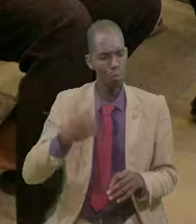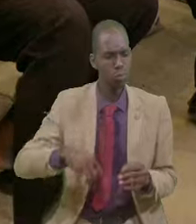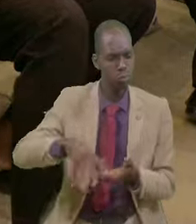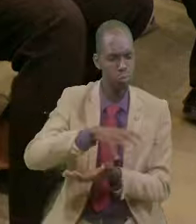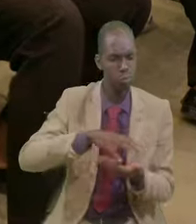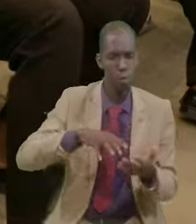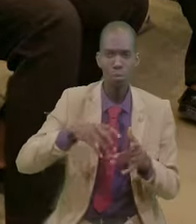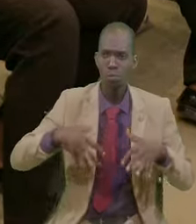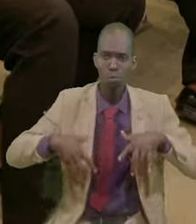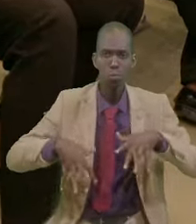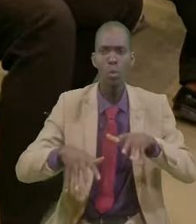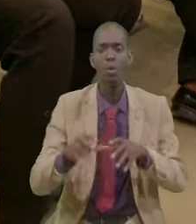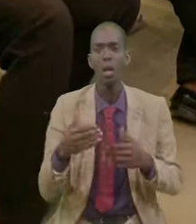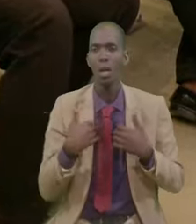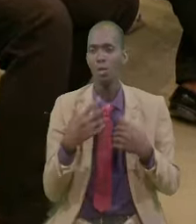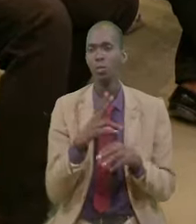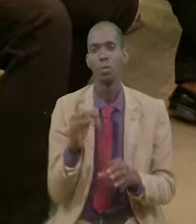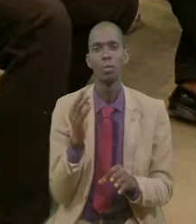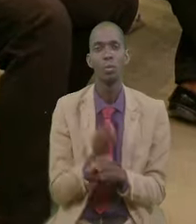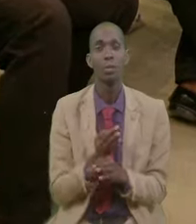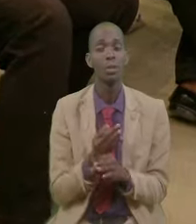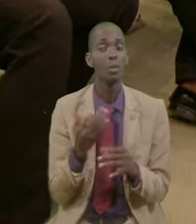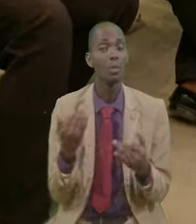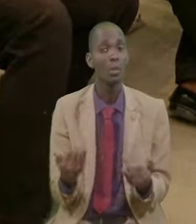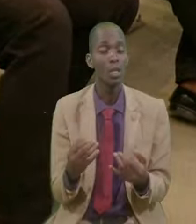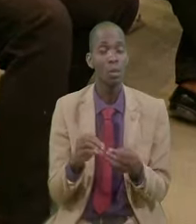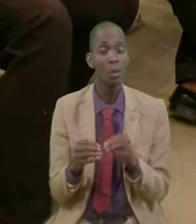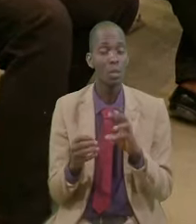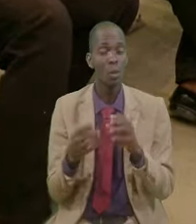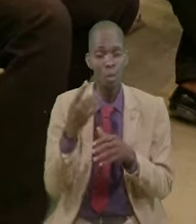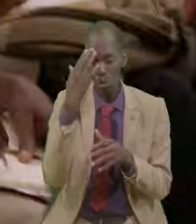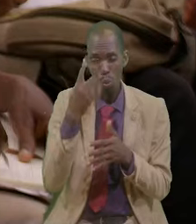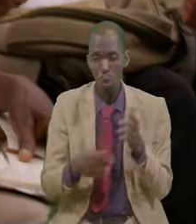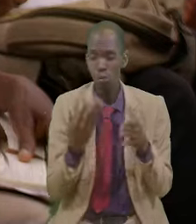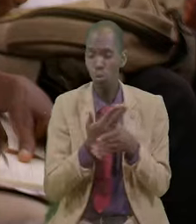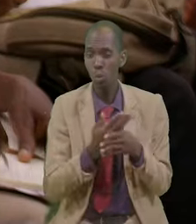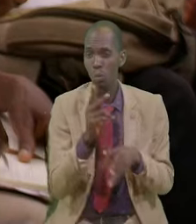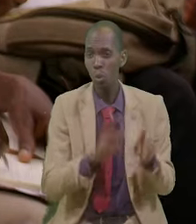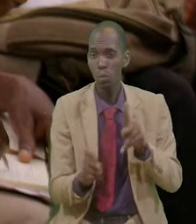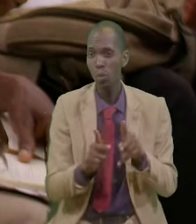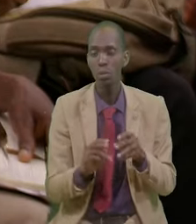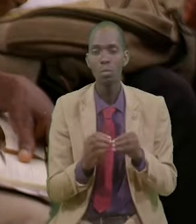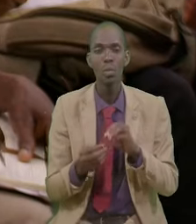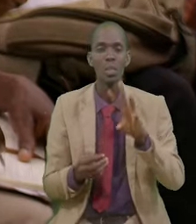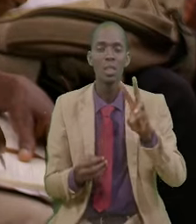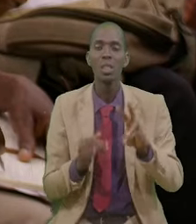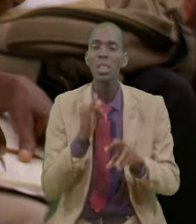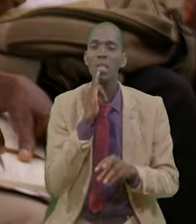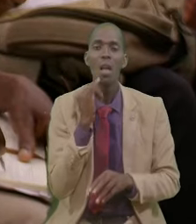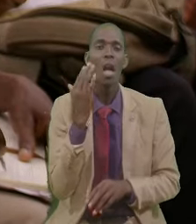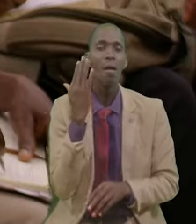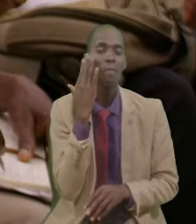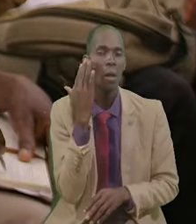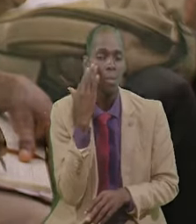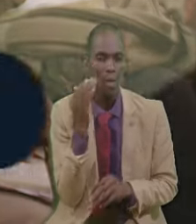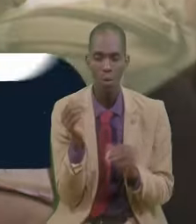had faithlessness. Number six, you know what really troubled them? Number six, familiarity with miracle